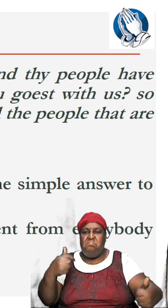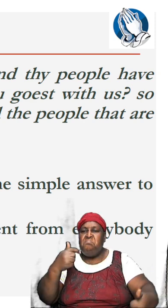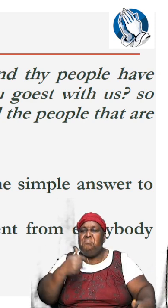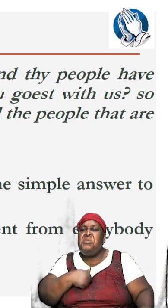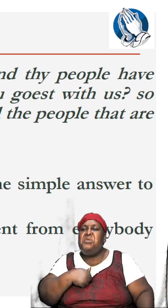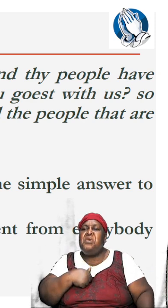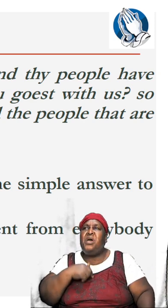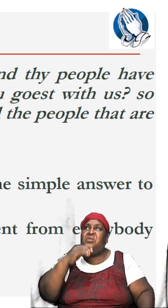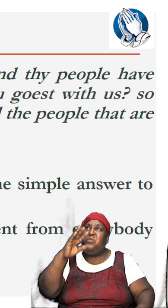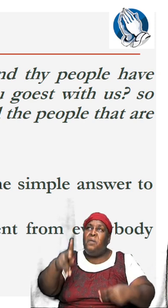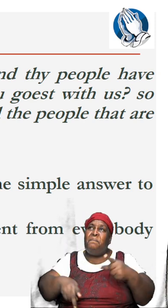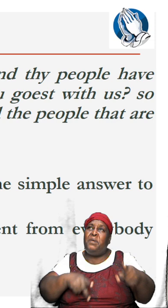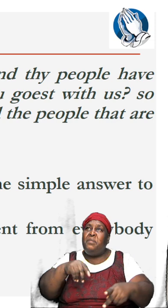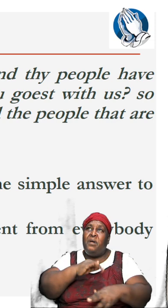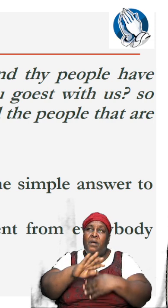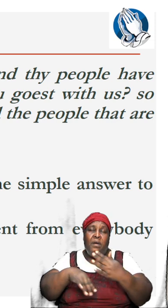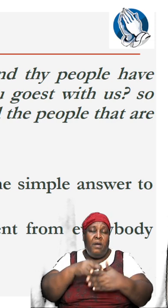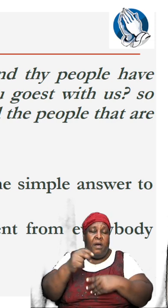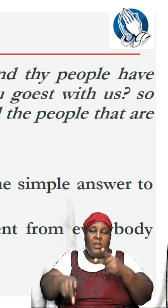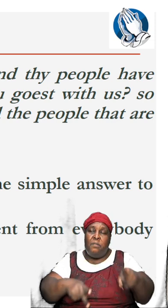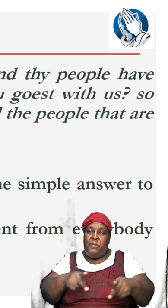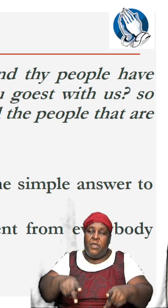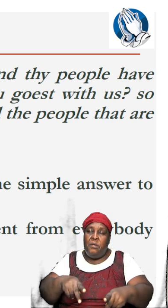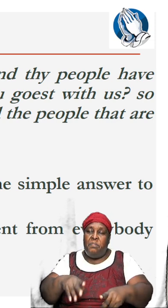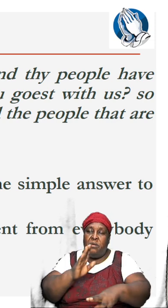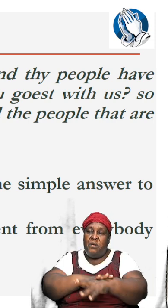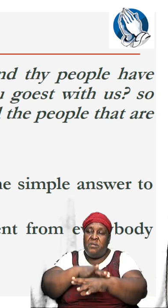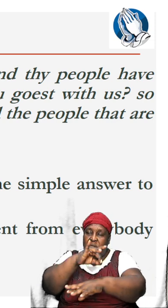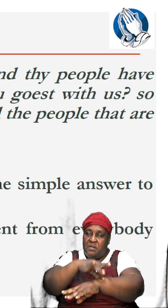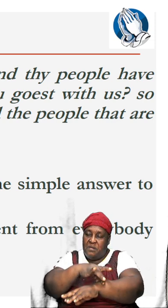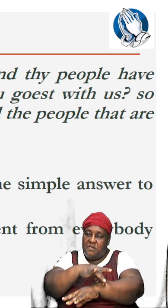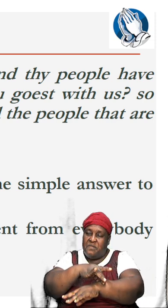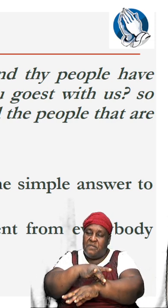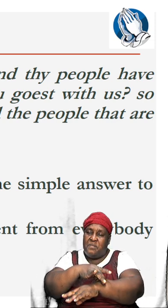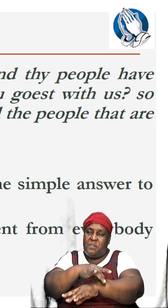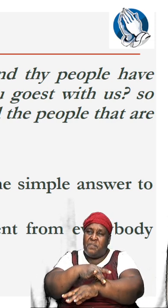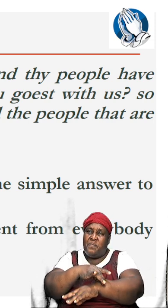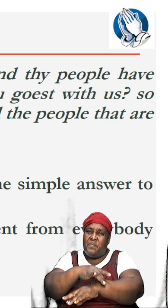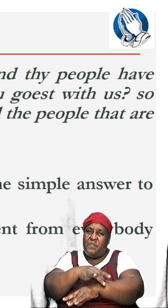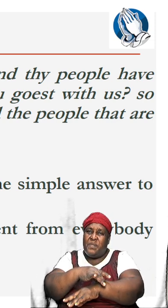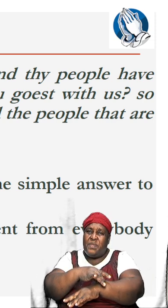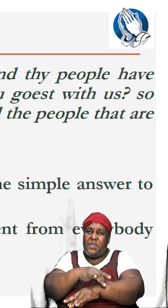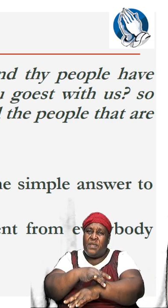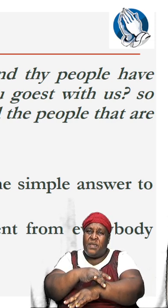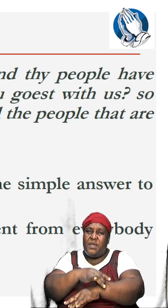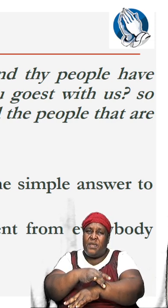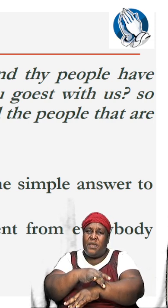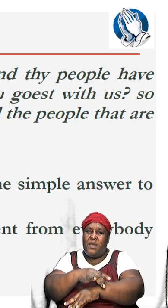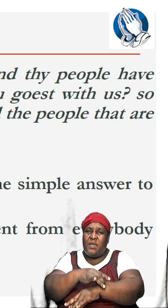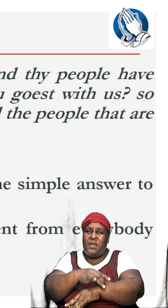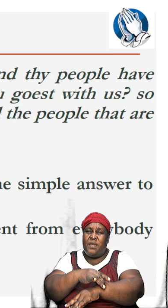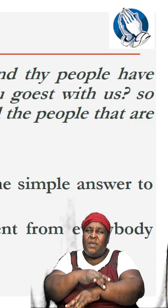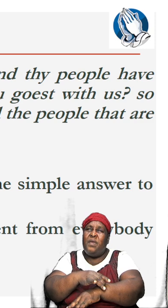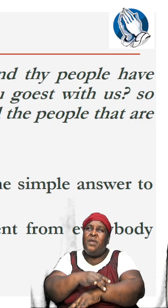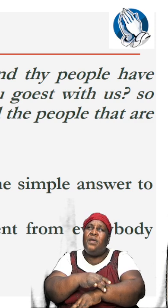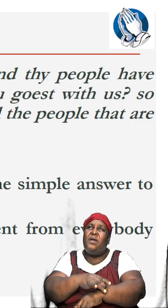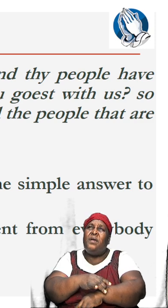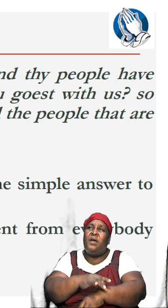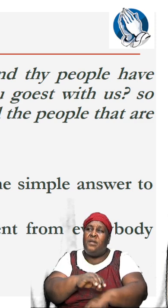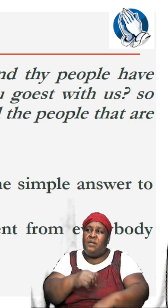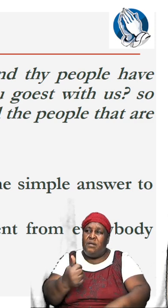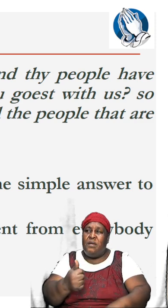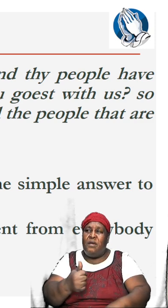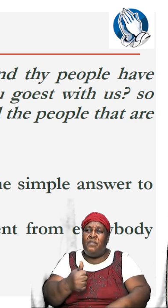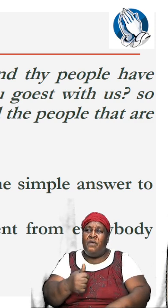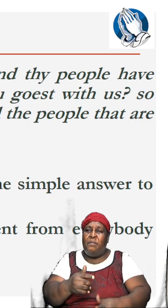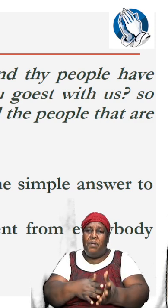thy people from all the people that are upon the face of the earth." The NIV put it this way: "What else